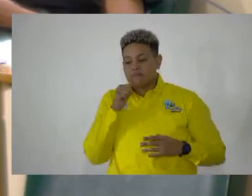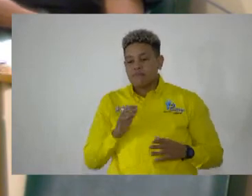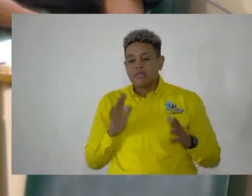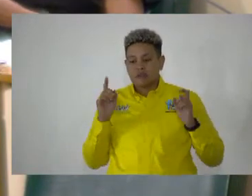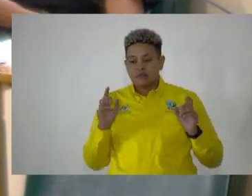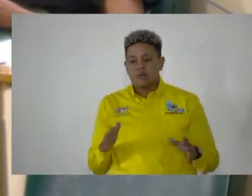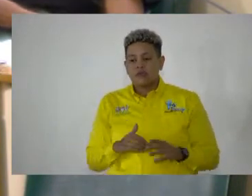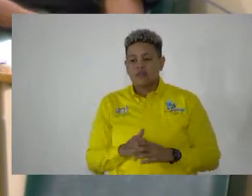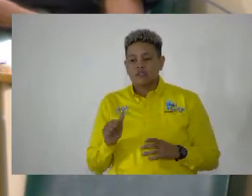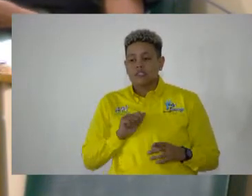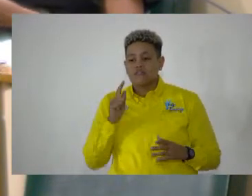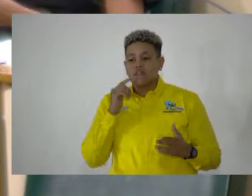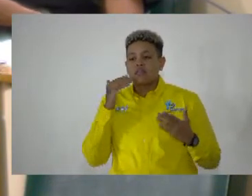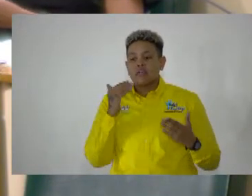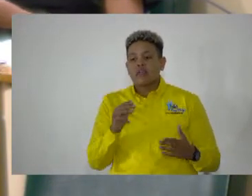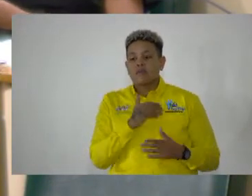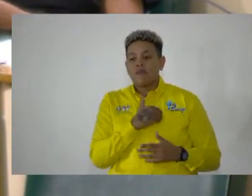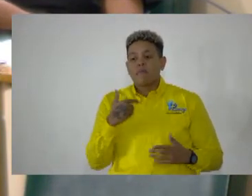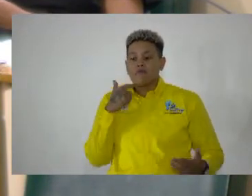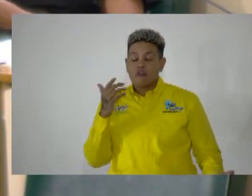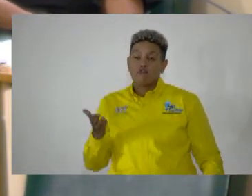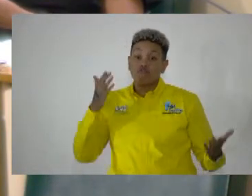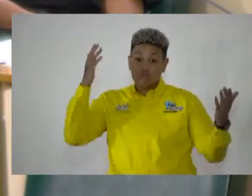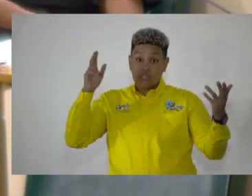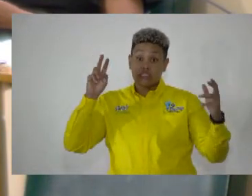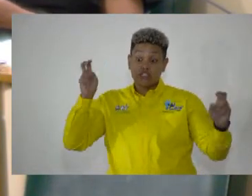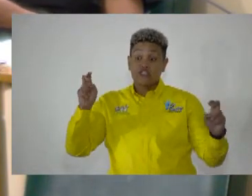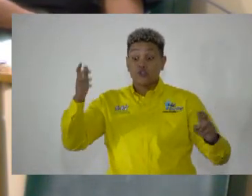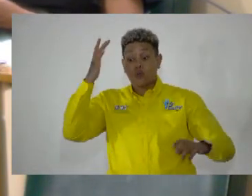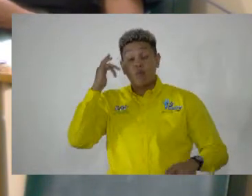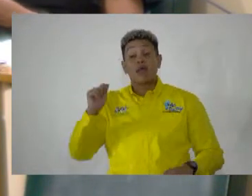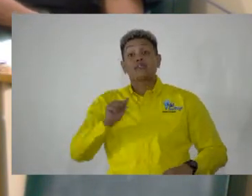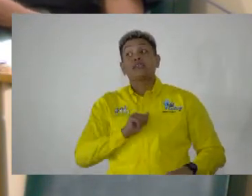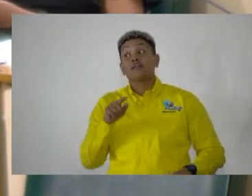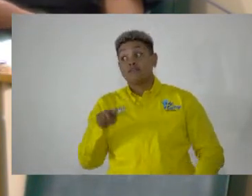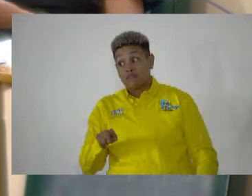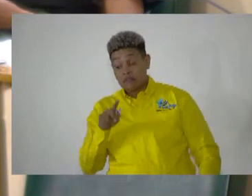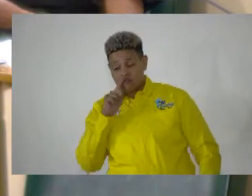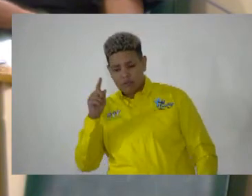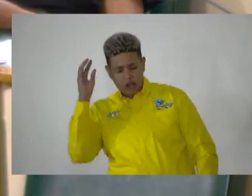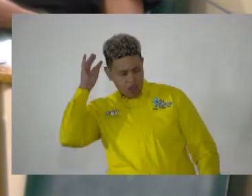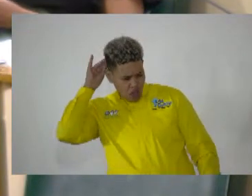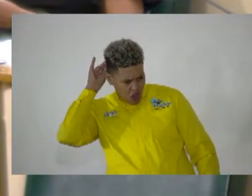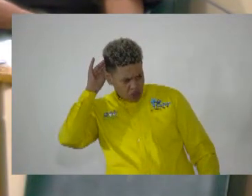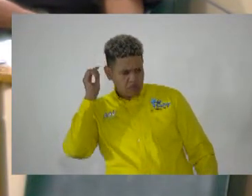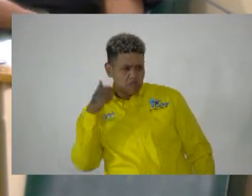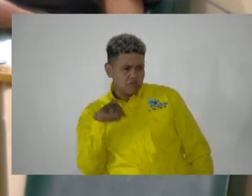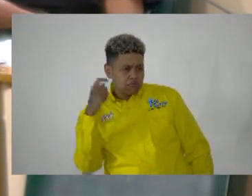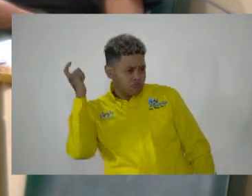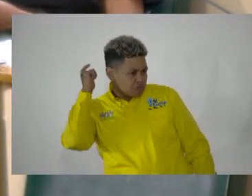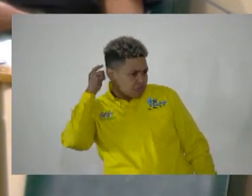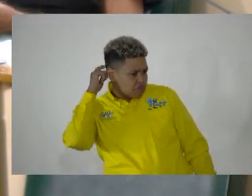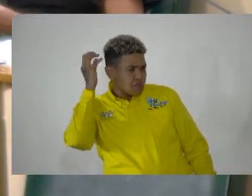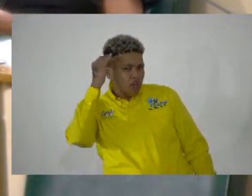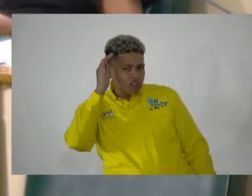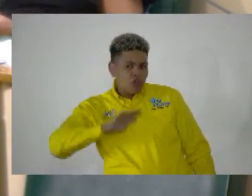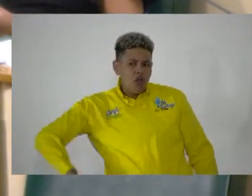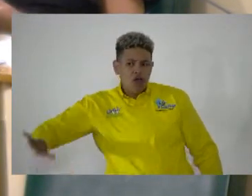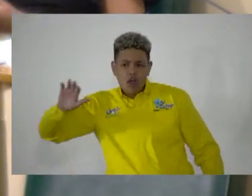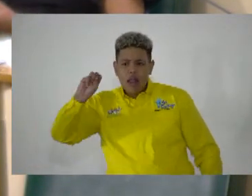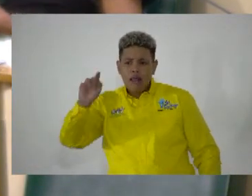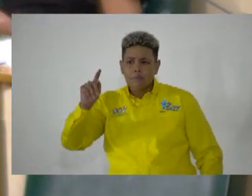Speaker, I thank the member for raising the issue because it is a concern on the minds of all